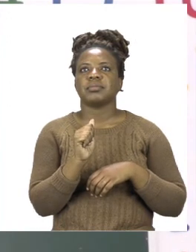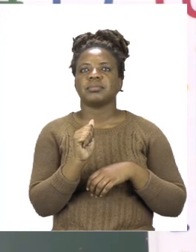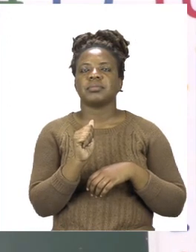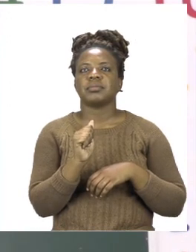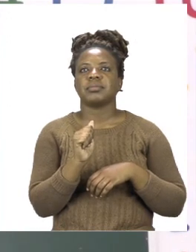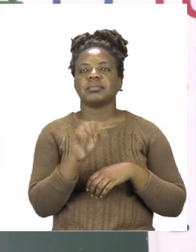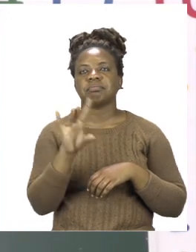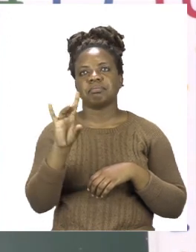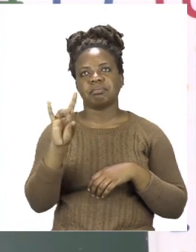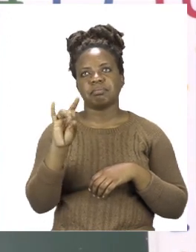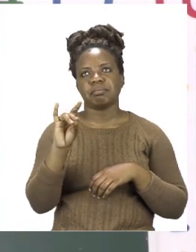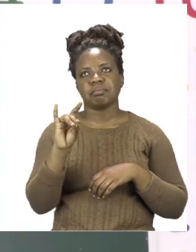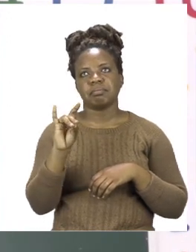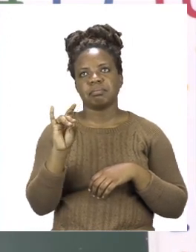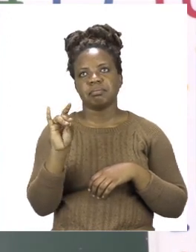puppy.